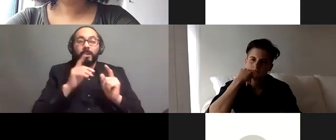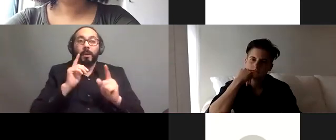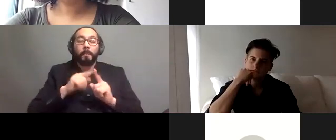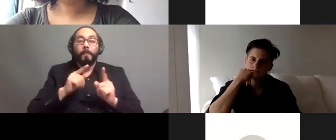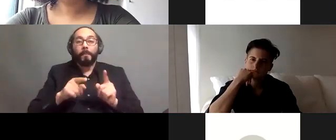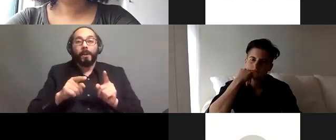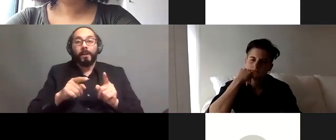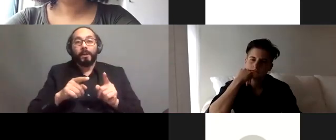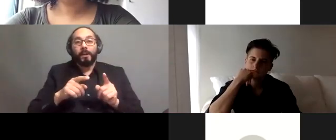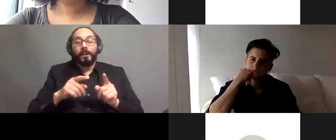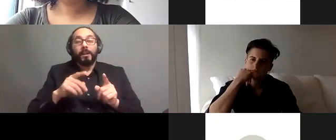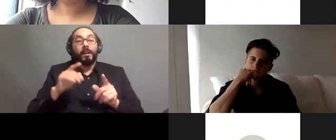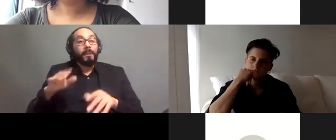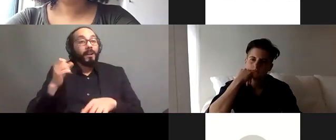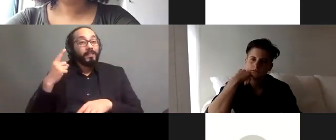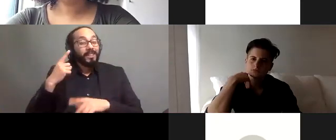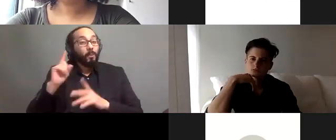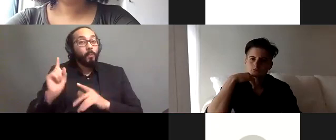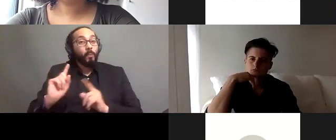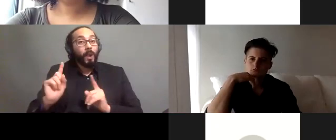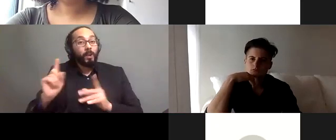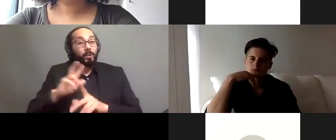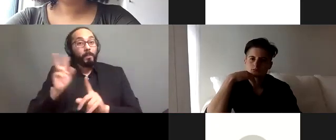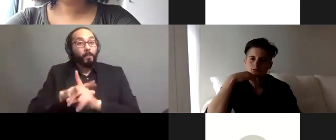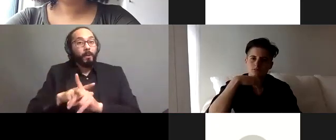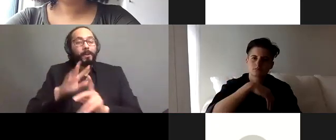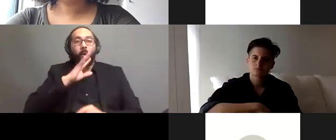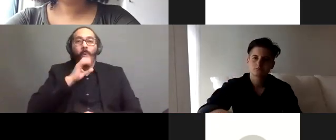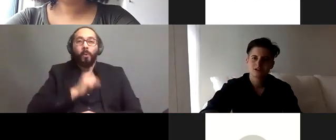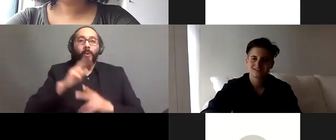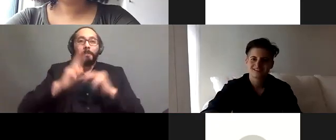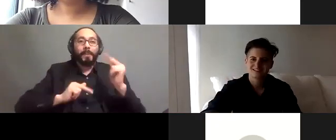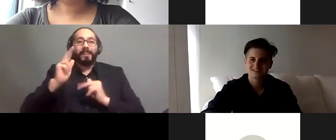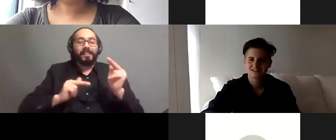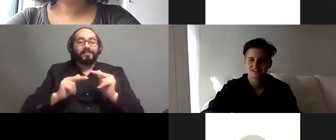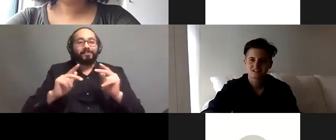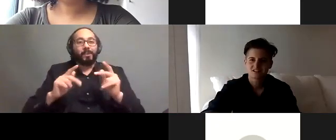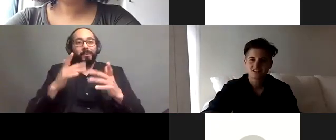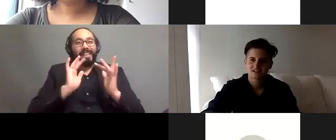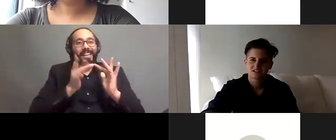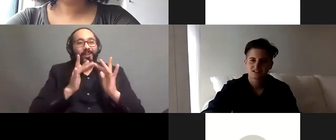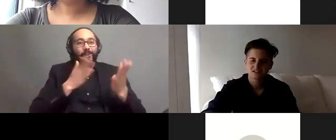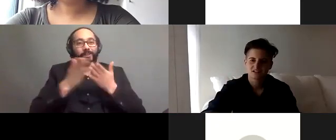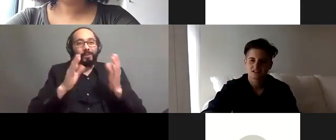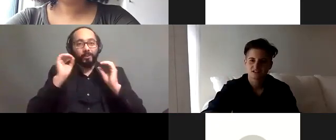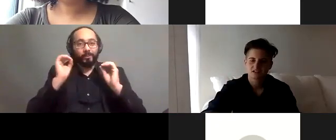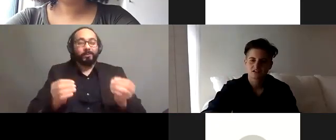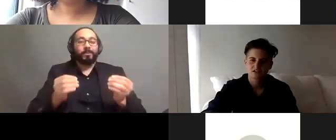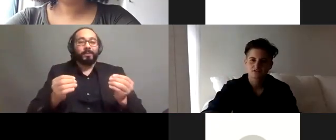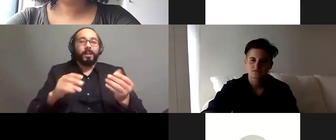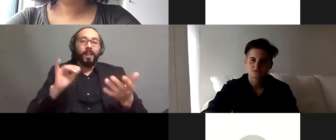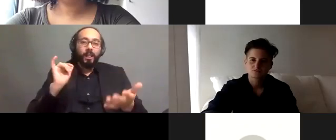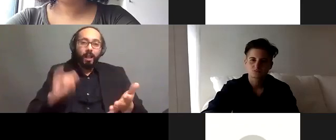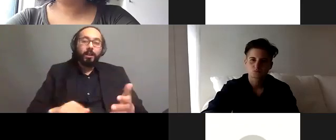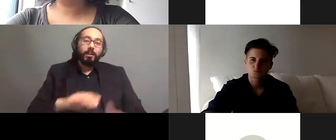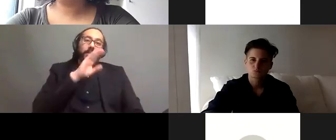old building, which didn't have any internet available. So that was another level of frustration